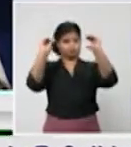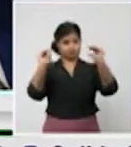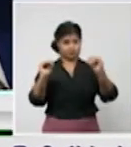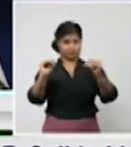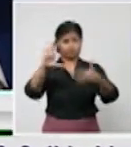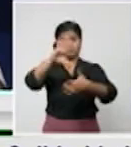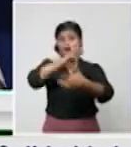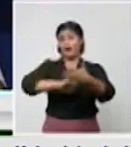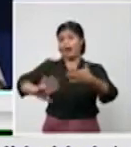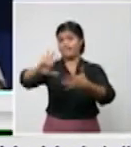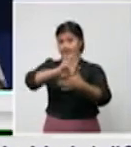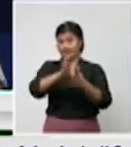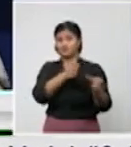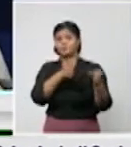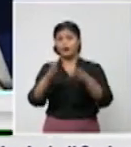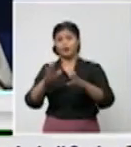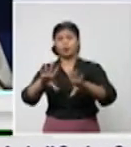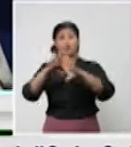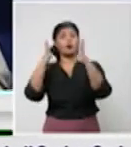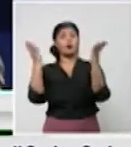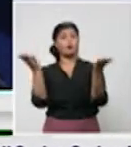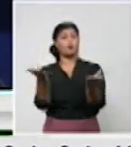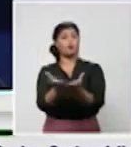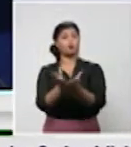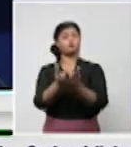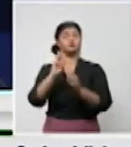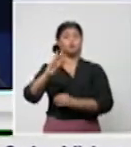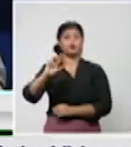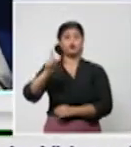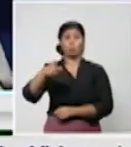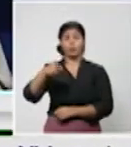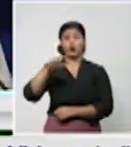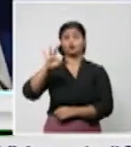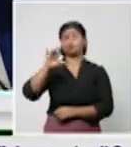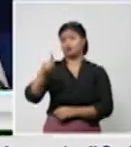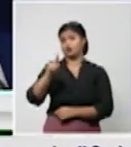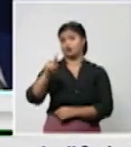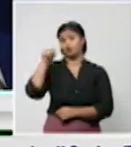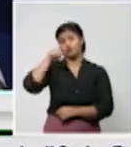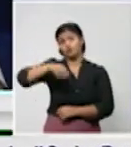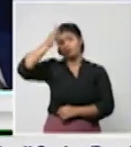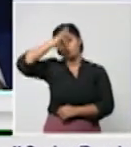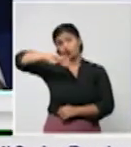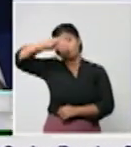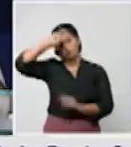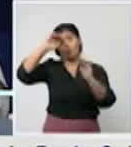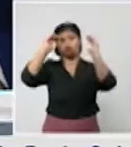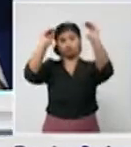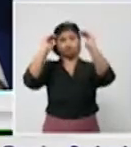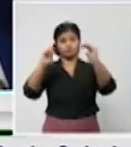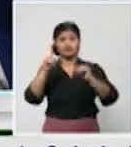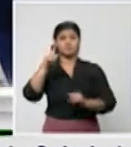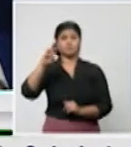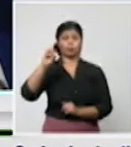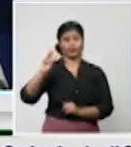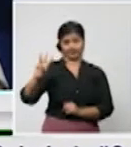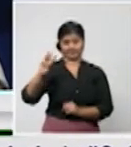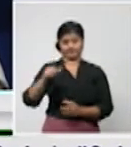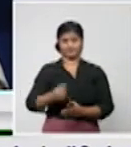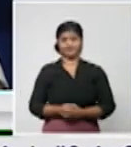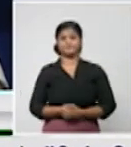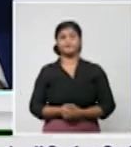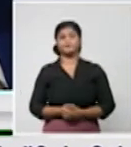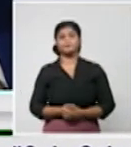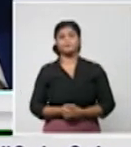The patient we had been following as a critical but stable from Havana province, who is hospitalized at Dr. Luis Diaz Soto